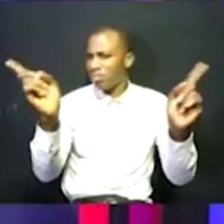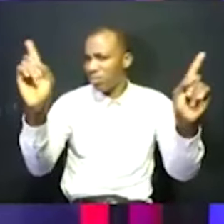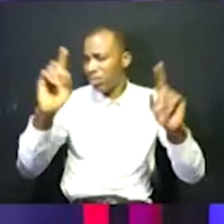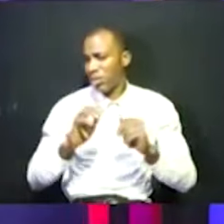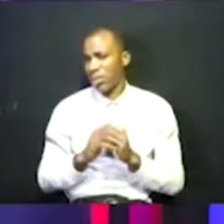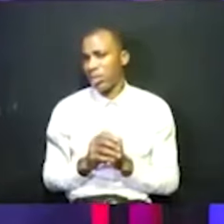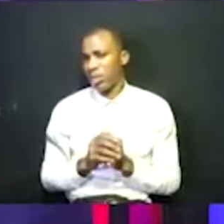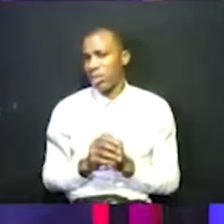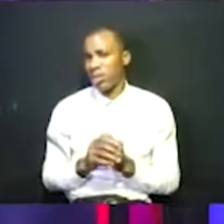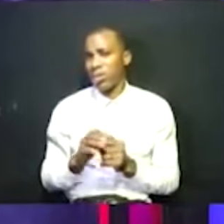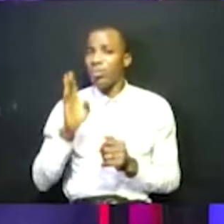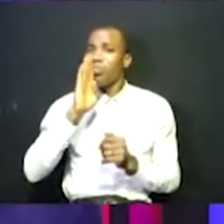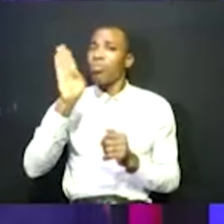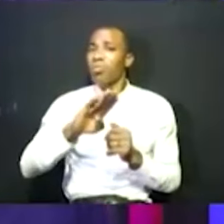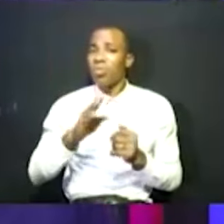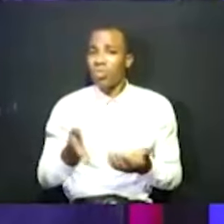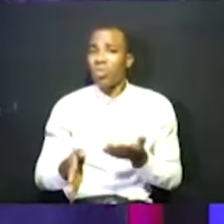It